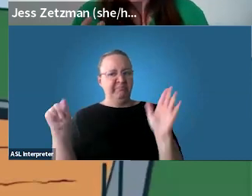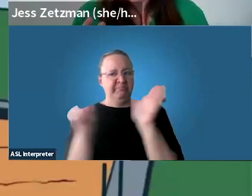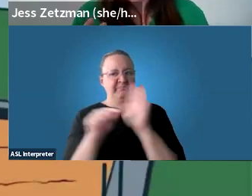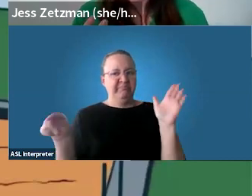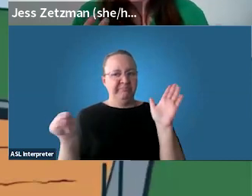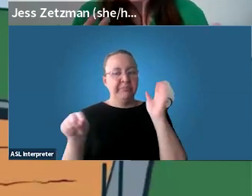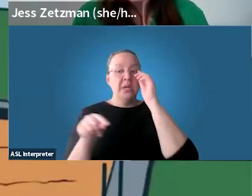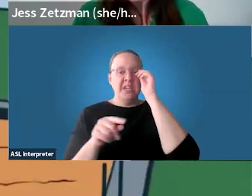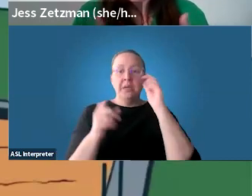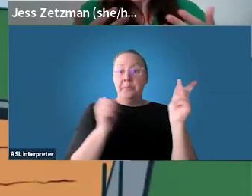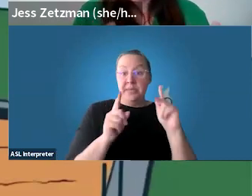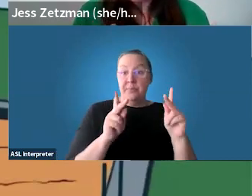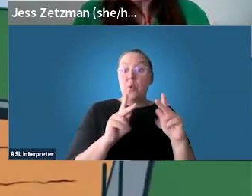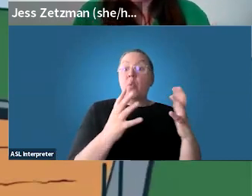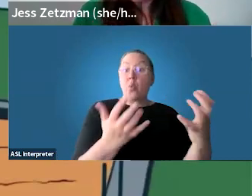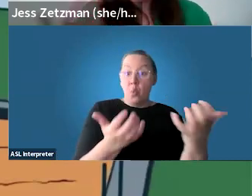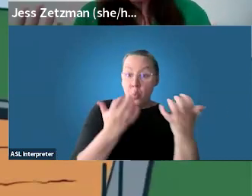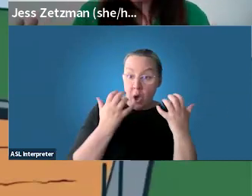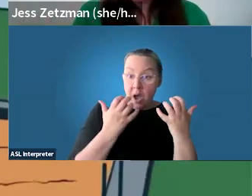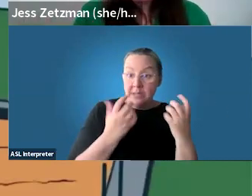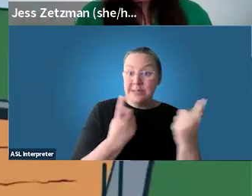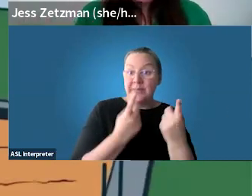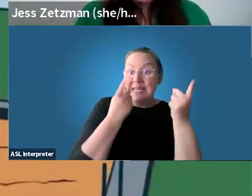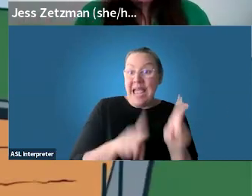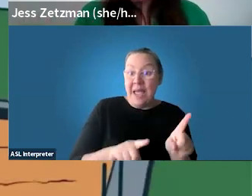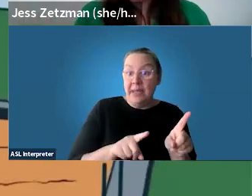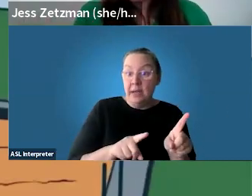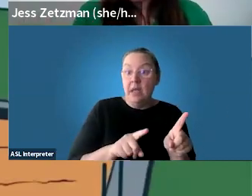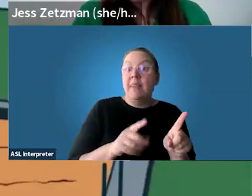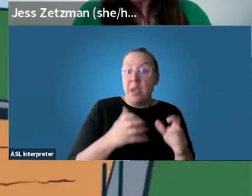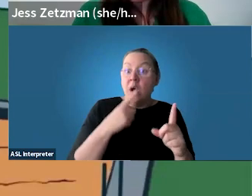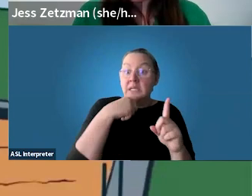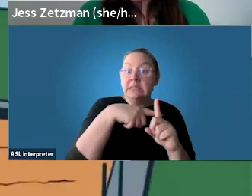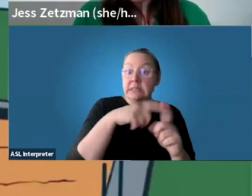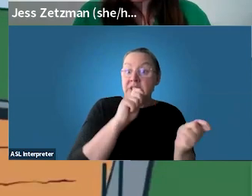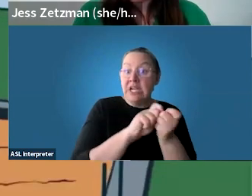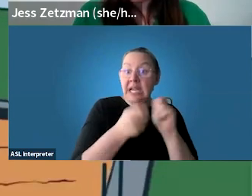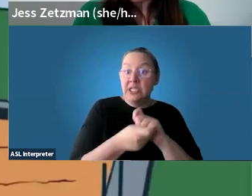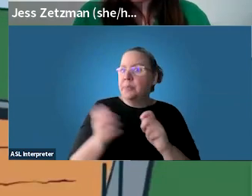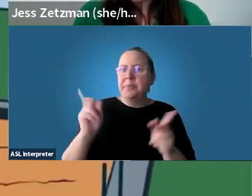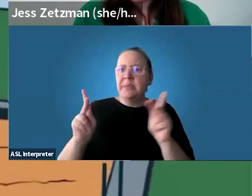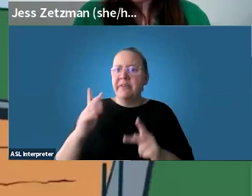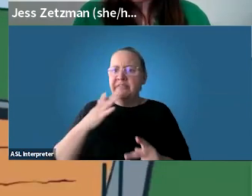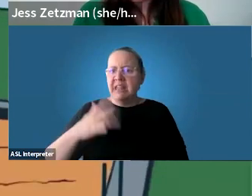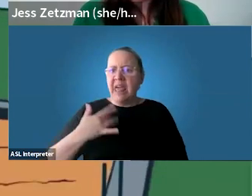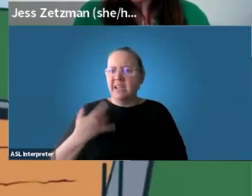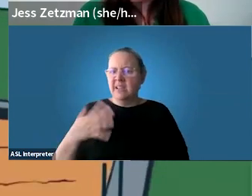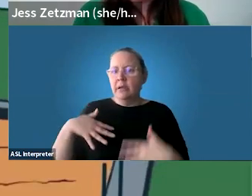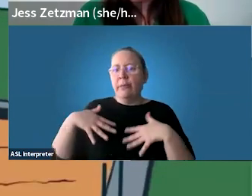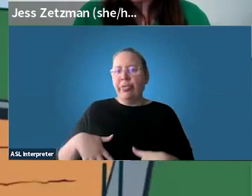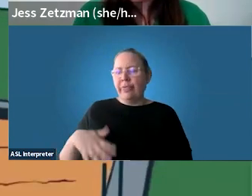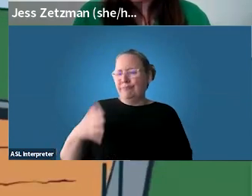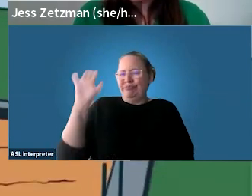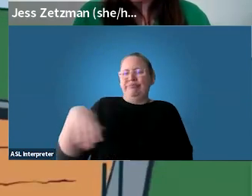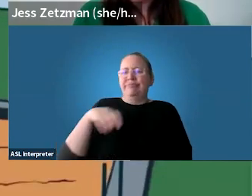want something, they believe something should happen, but they just don't believe that it ever will? And so we think that disciplined